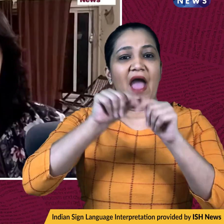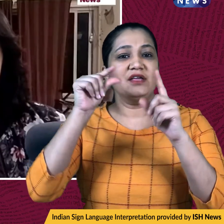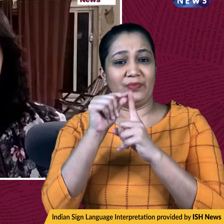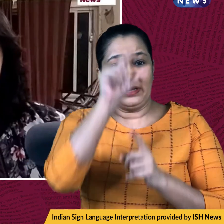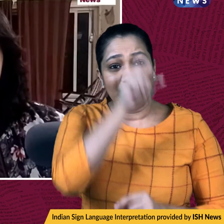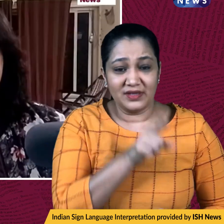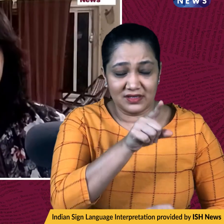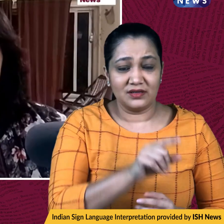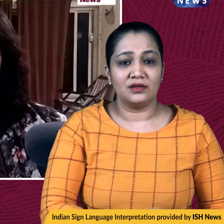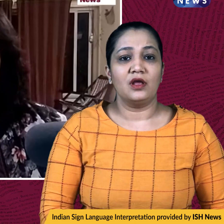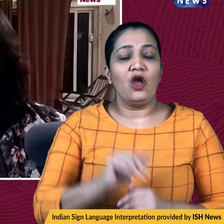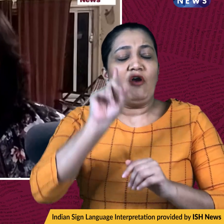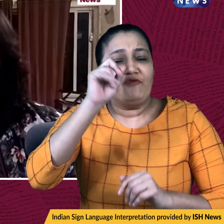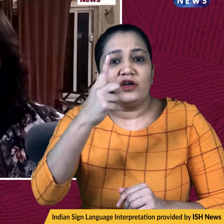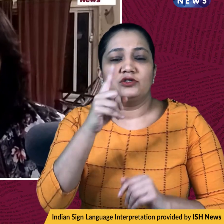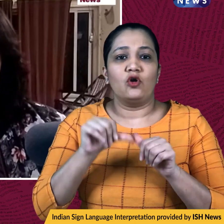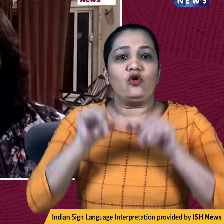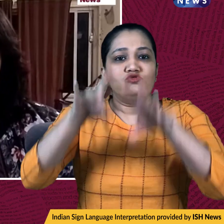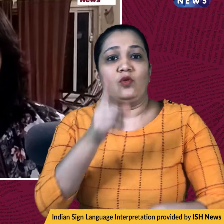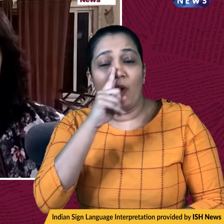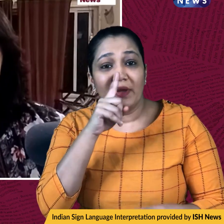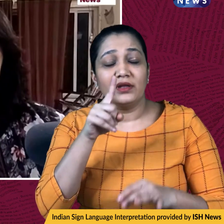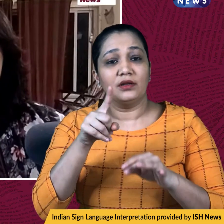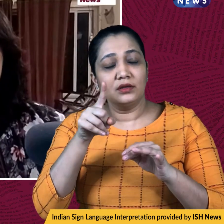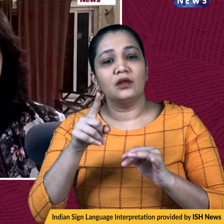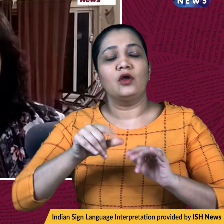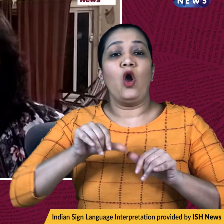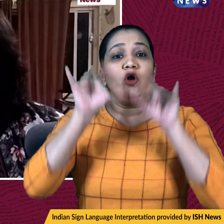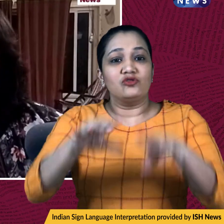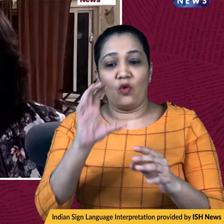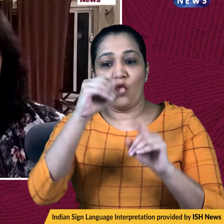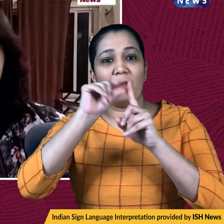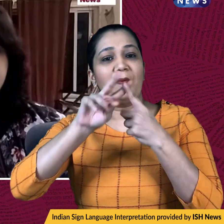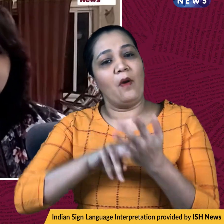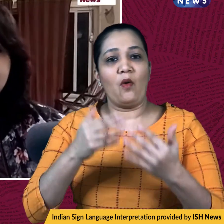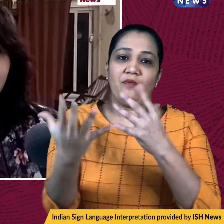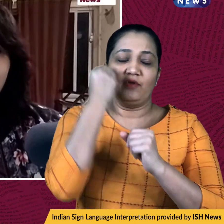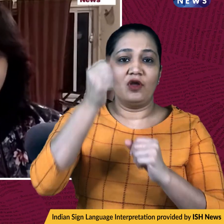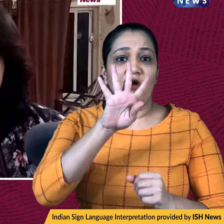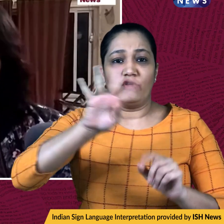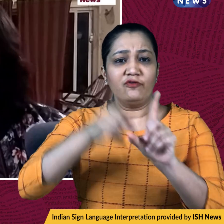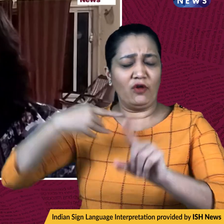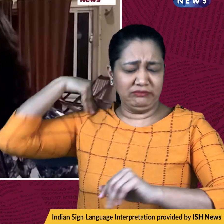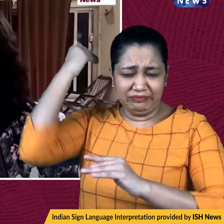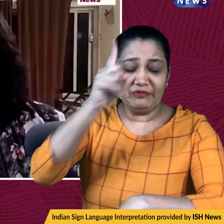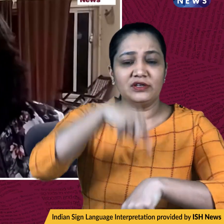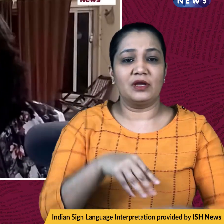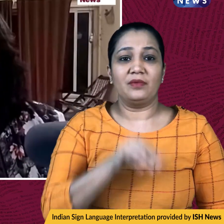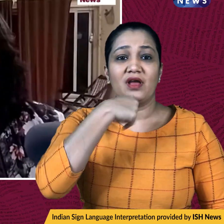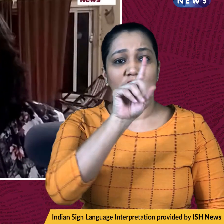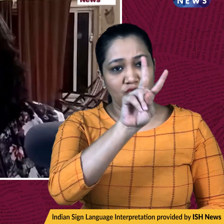has become the first Australian woman to win Australian Open singles title in 44 years. And